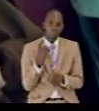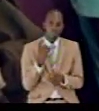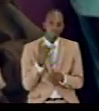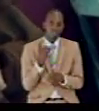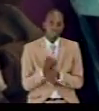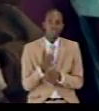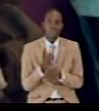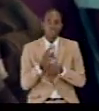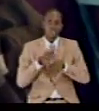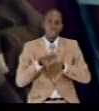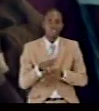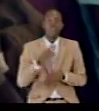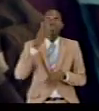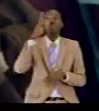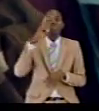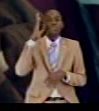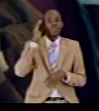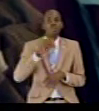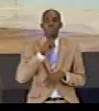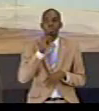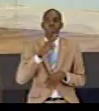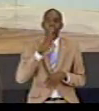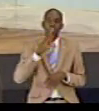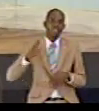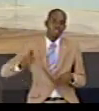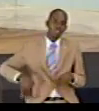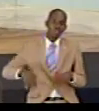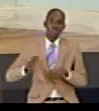God will not be late on your case.